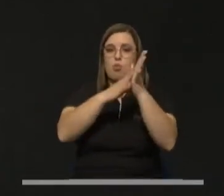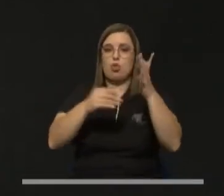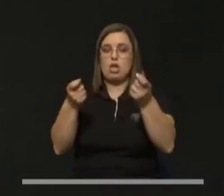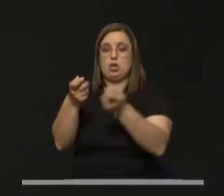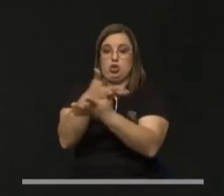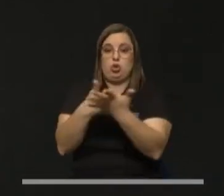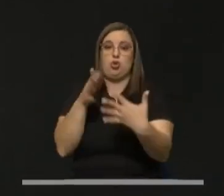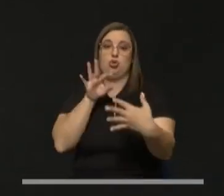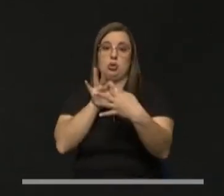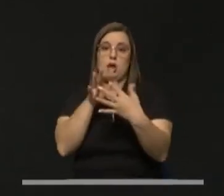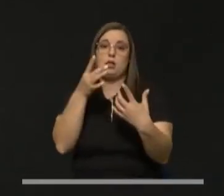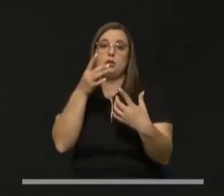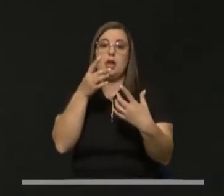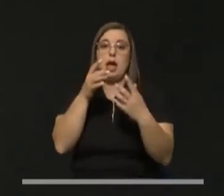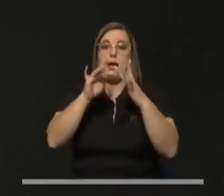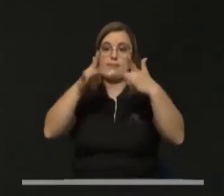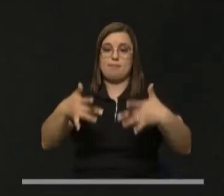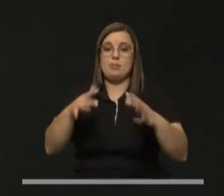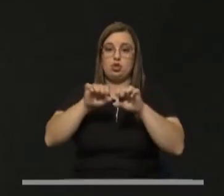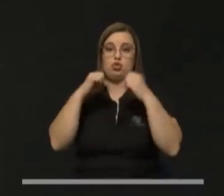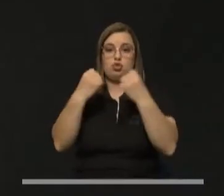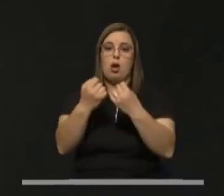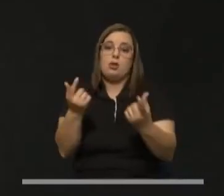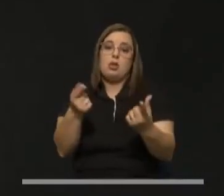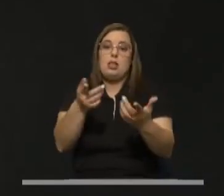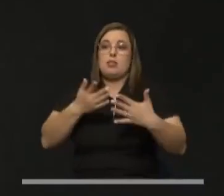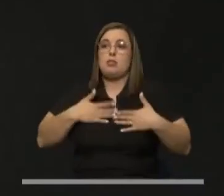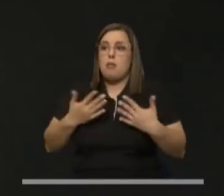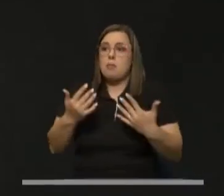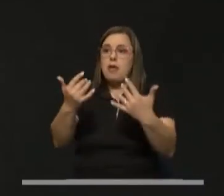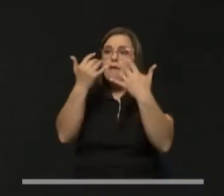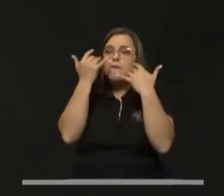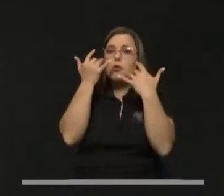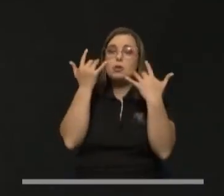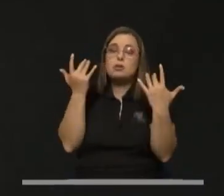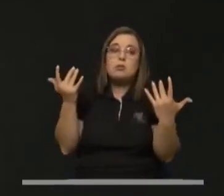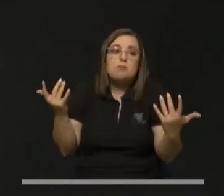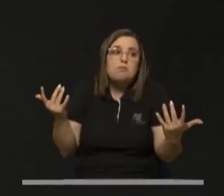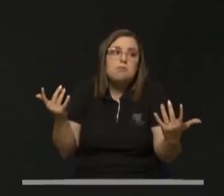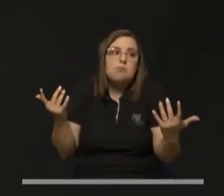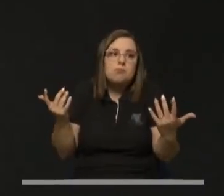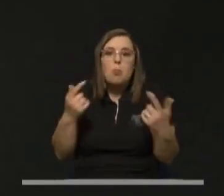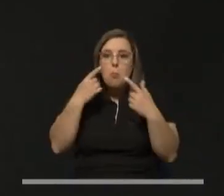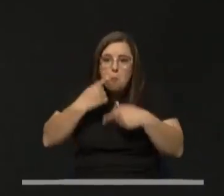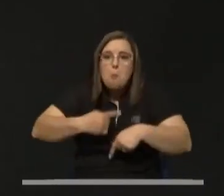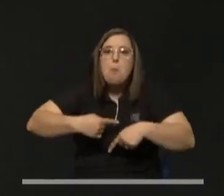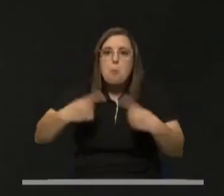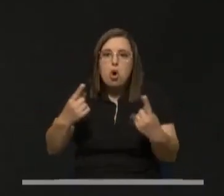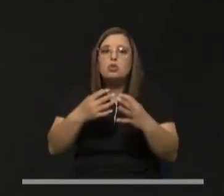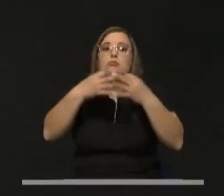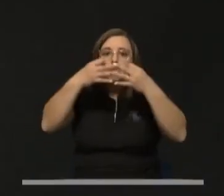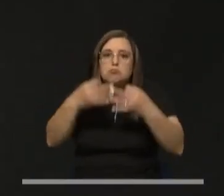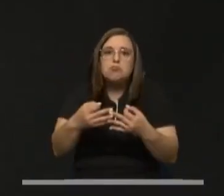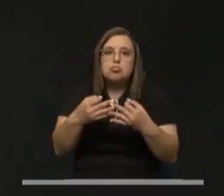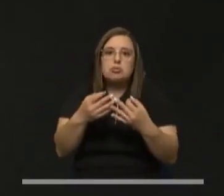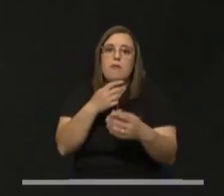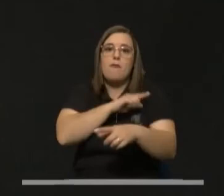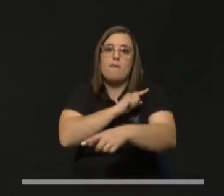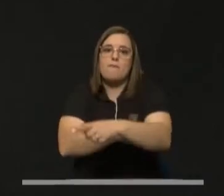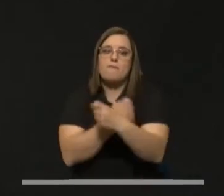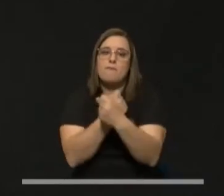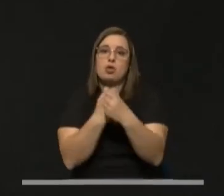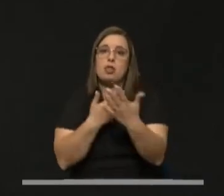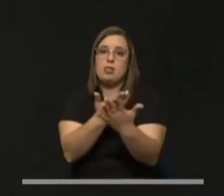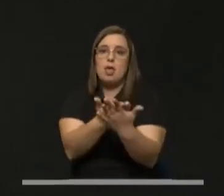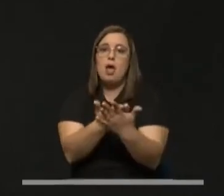and creating business models associated with social platforms. They're going to give information that reproduces,